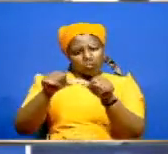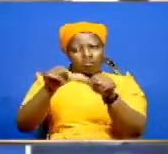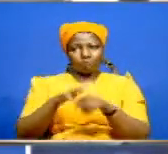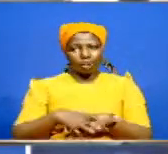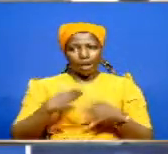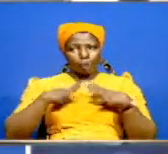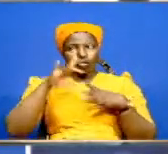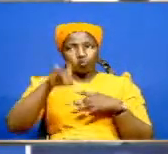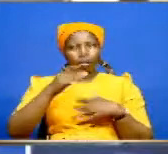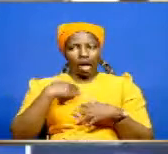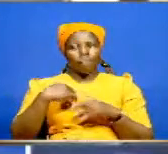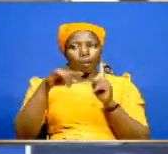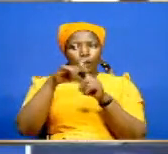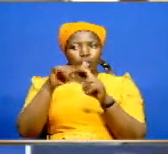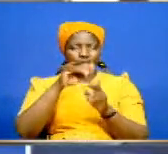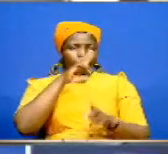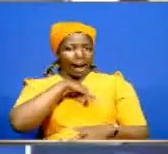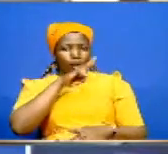kutoa damu.